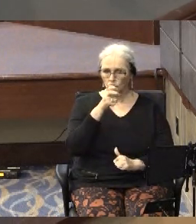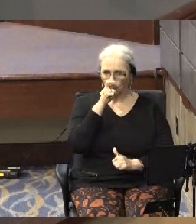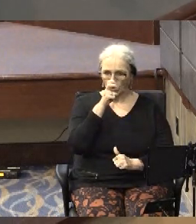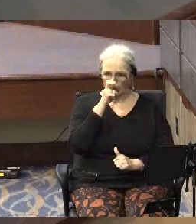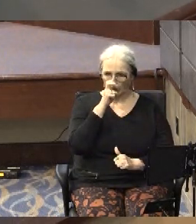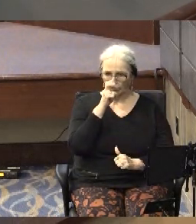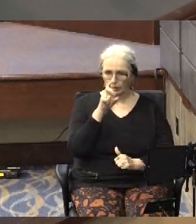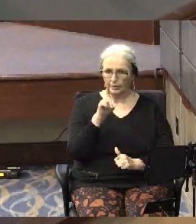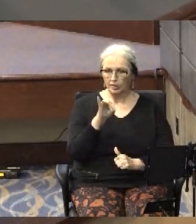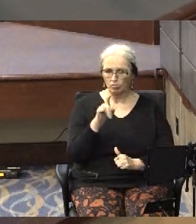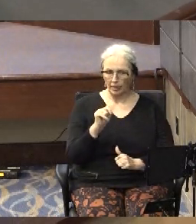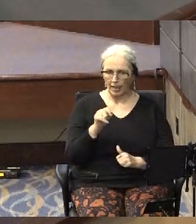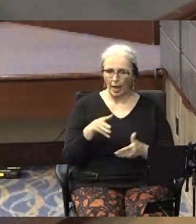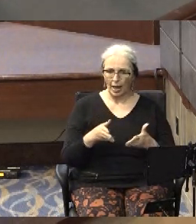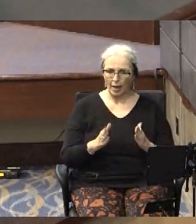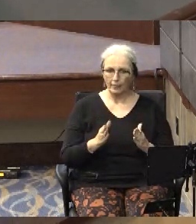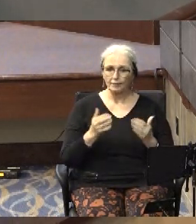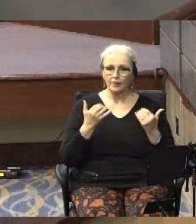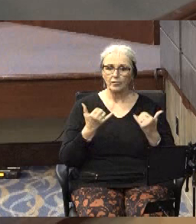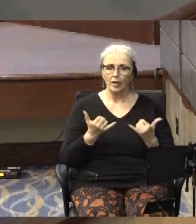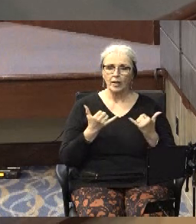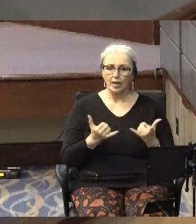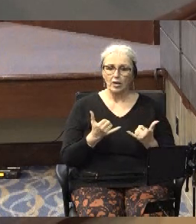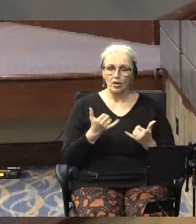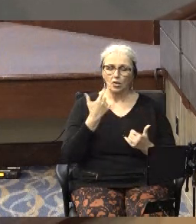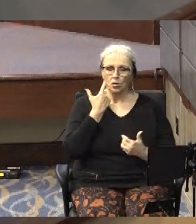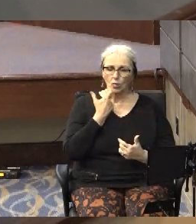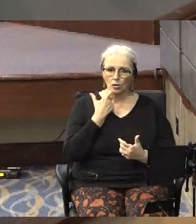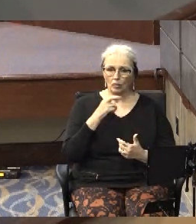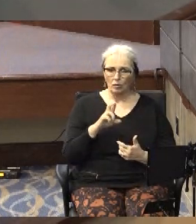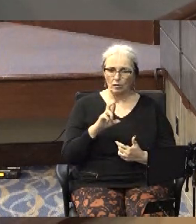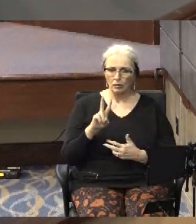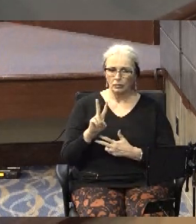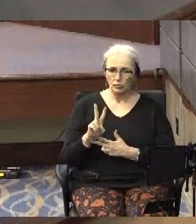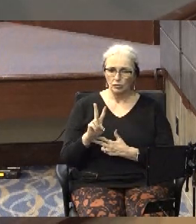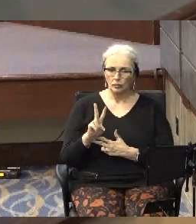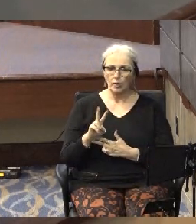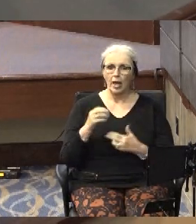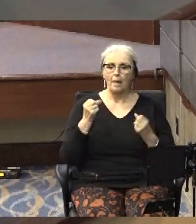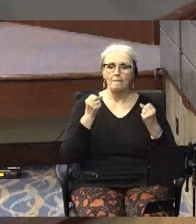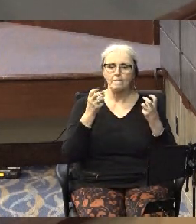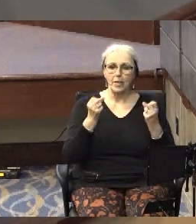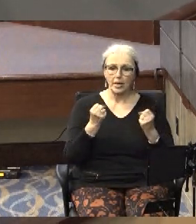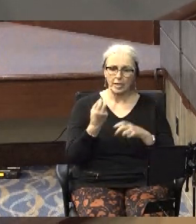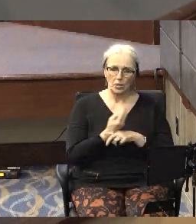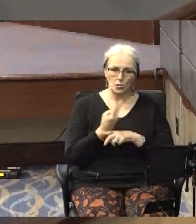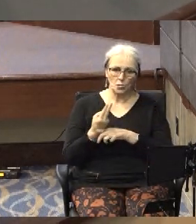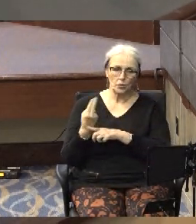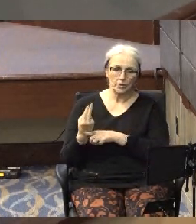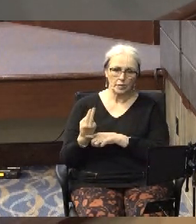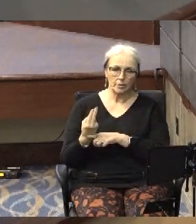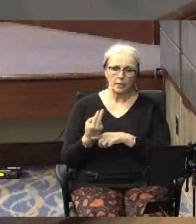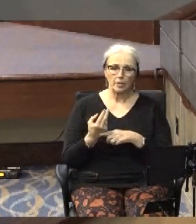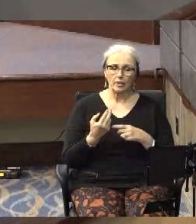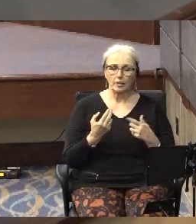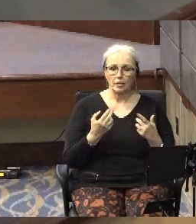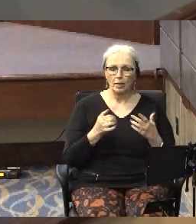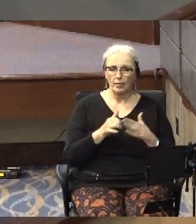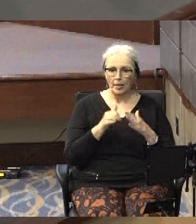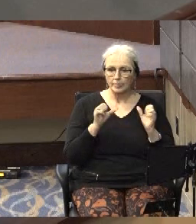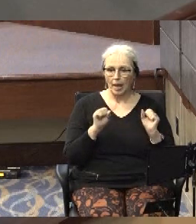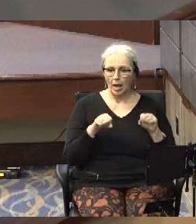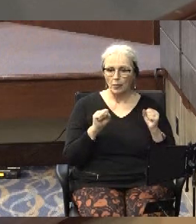allowed. As far as the current R2 residential zones, it has multiple uses that it currently is able